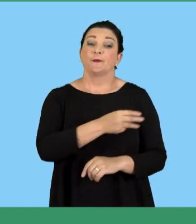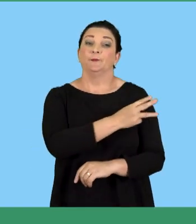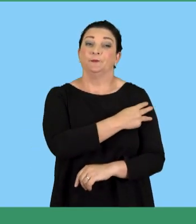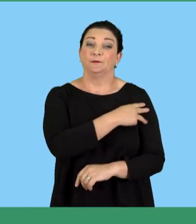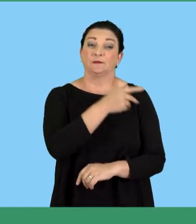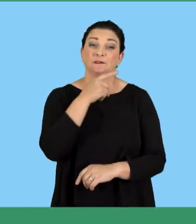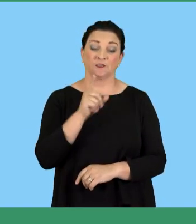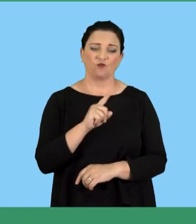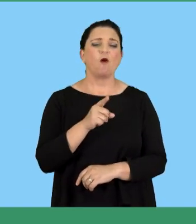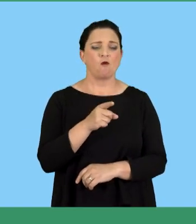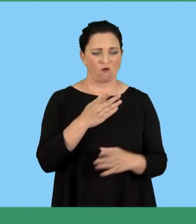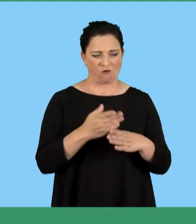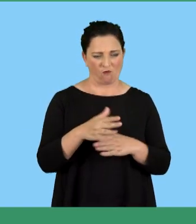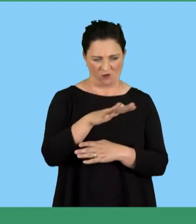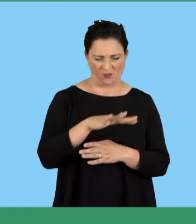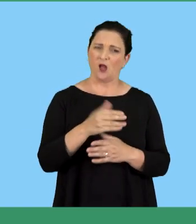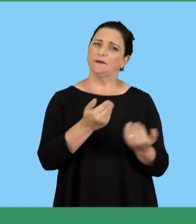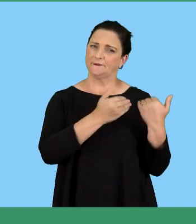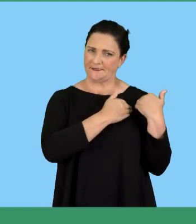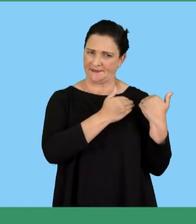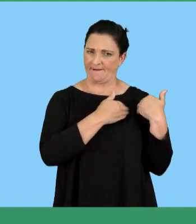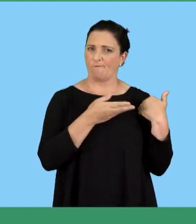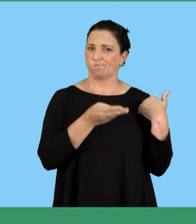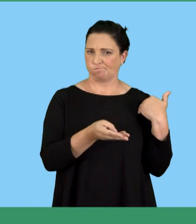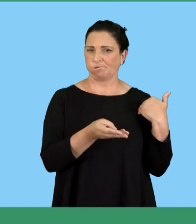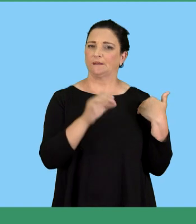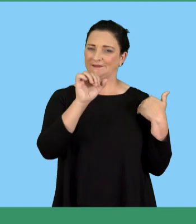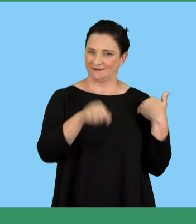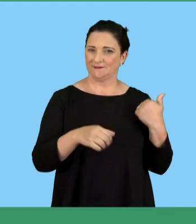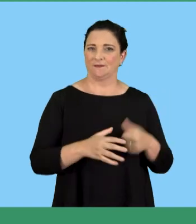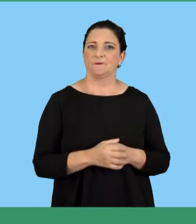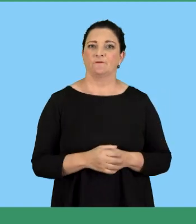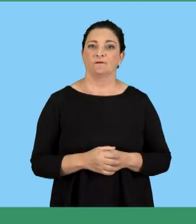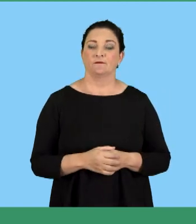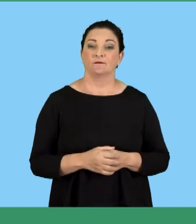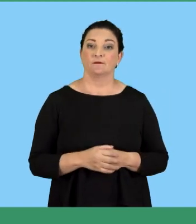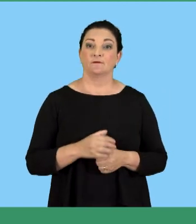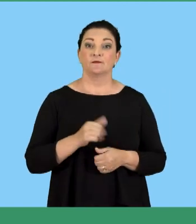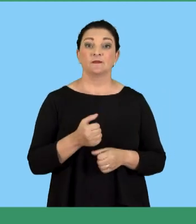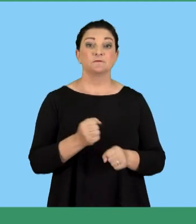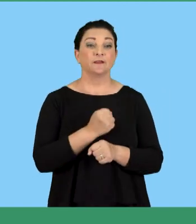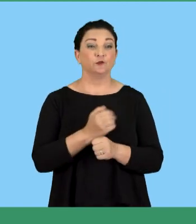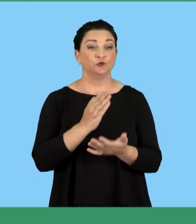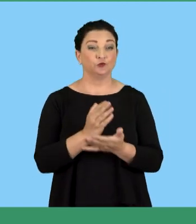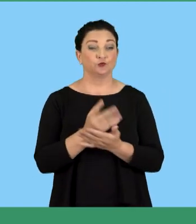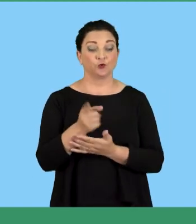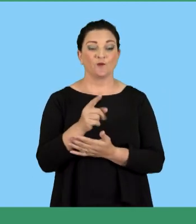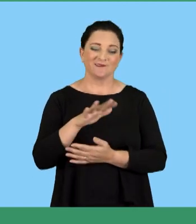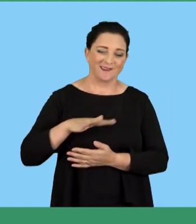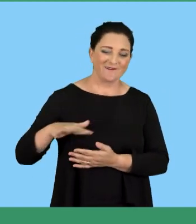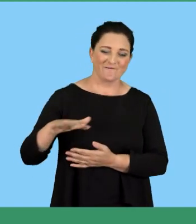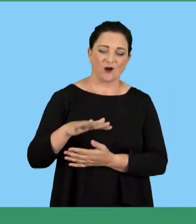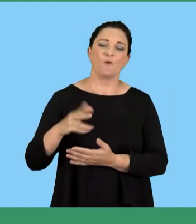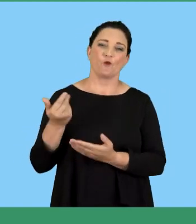the working environment is safe for employees, and they also ensure that they protect the